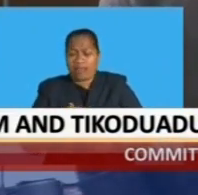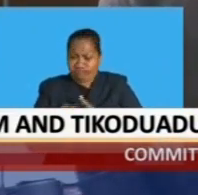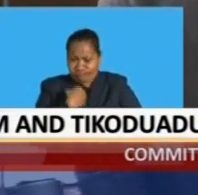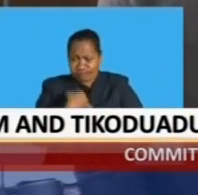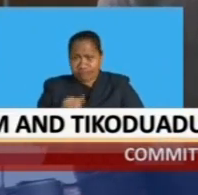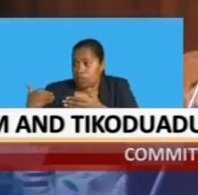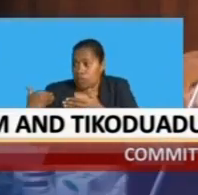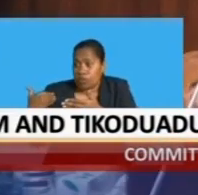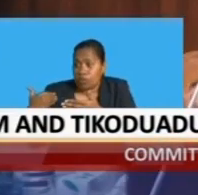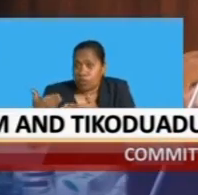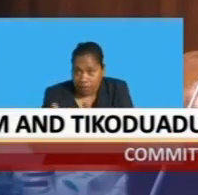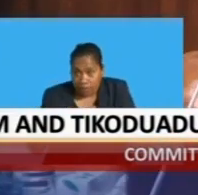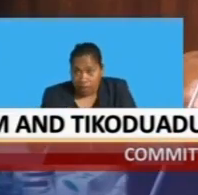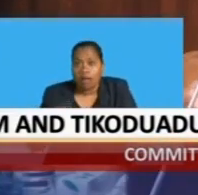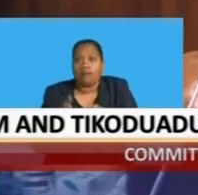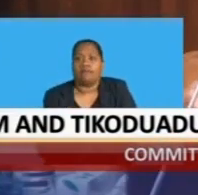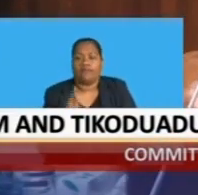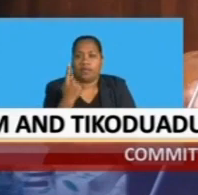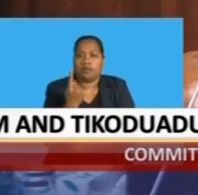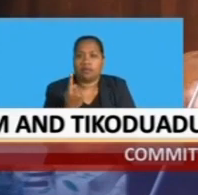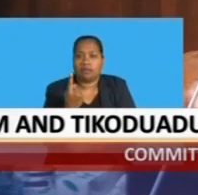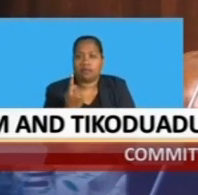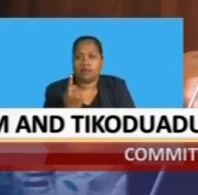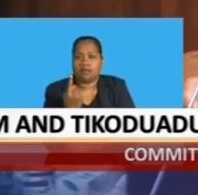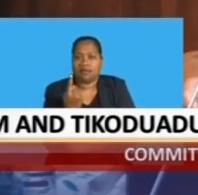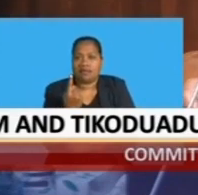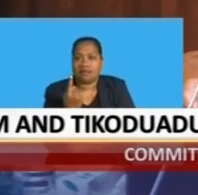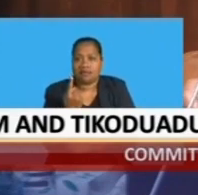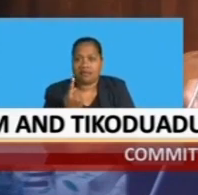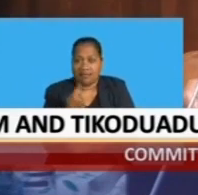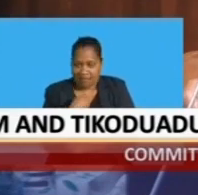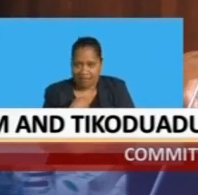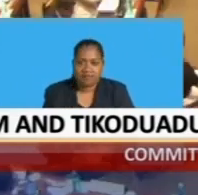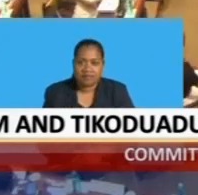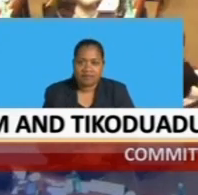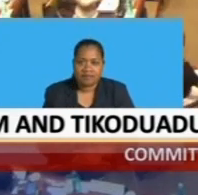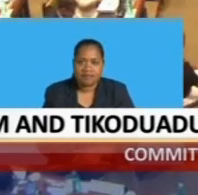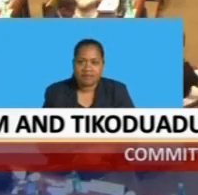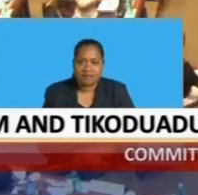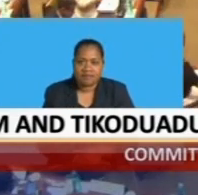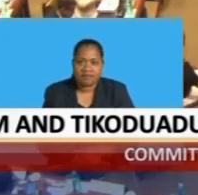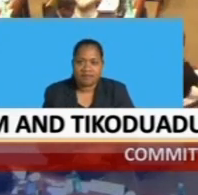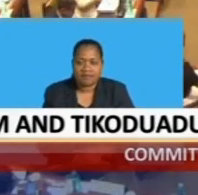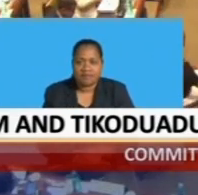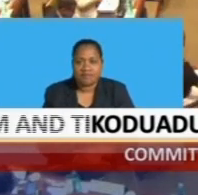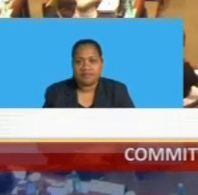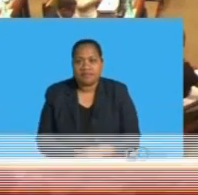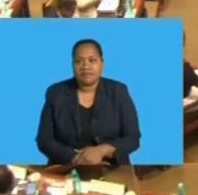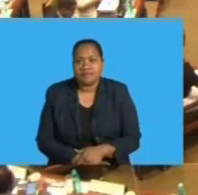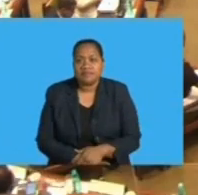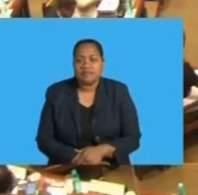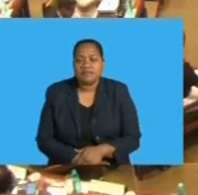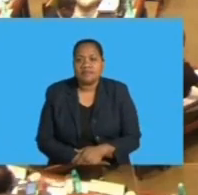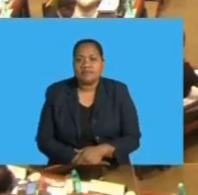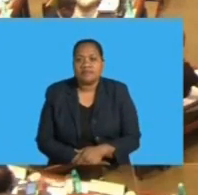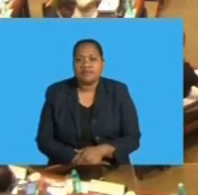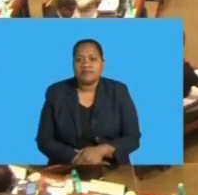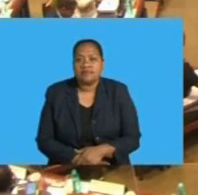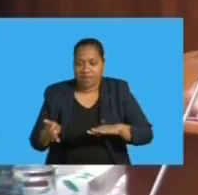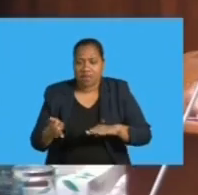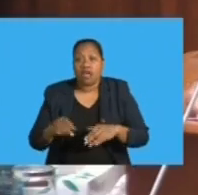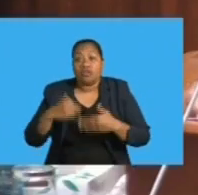day of the alleged altercation and apologized, while also offering to apologize to Tikonduandua in the presence of the